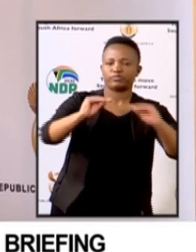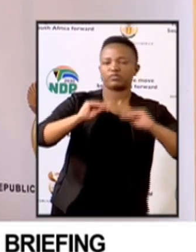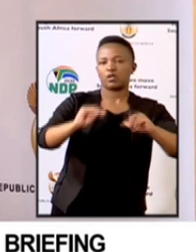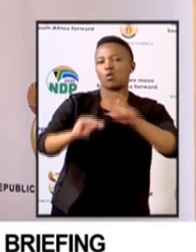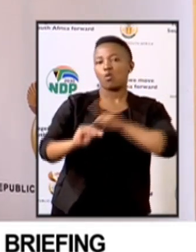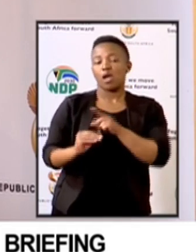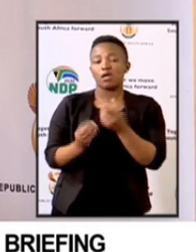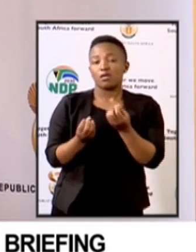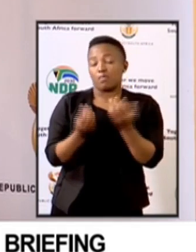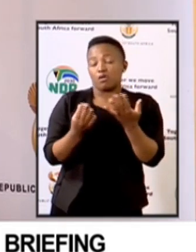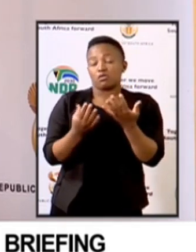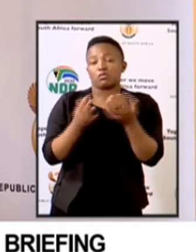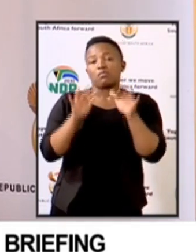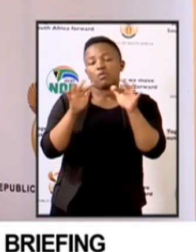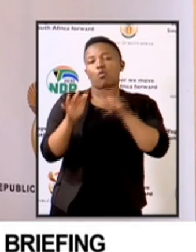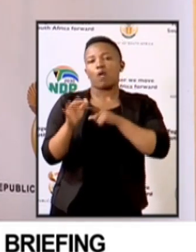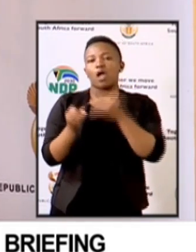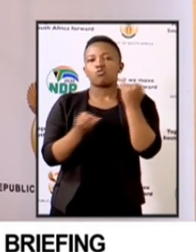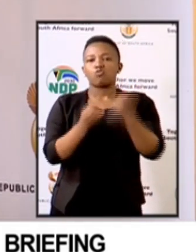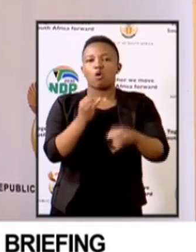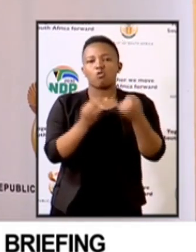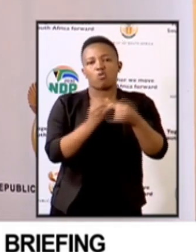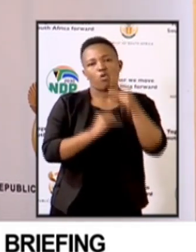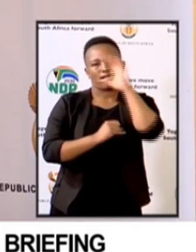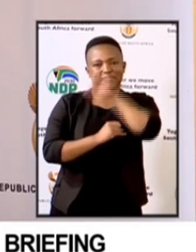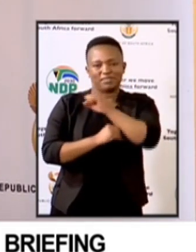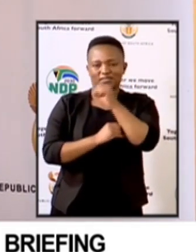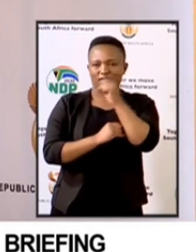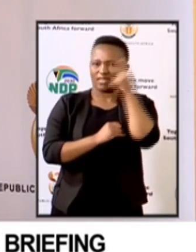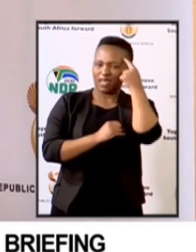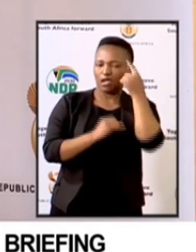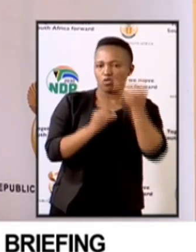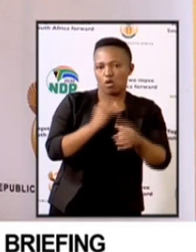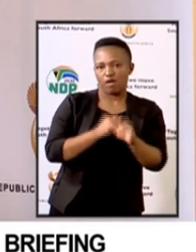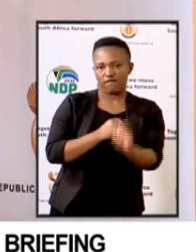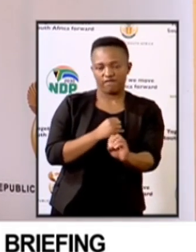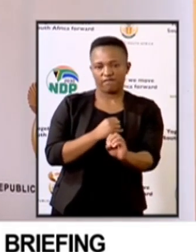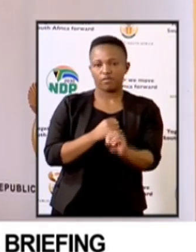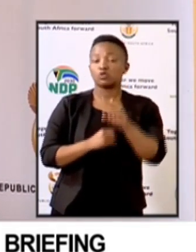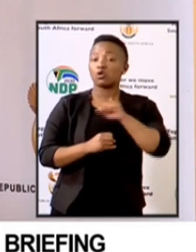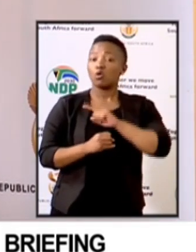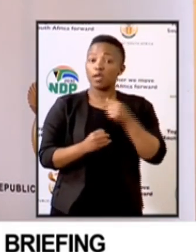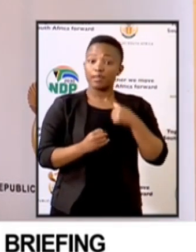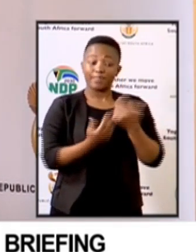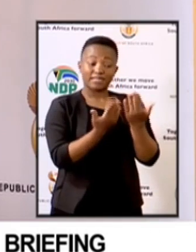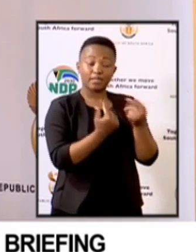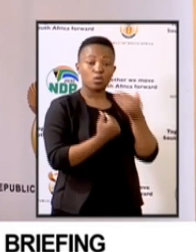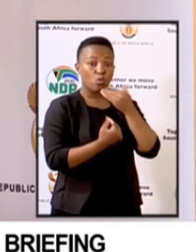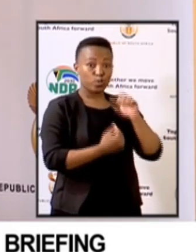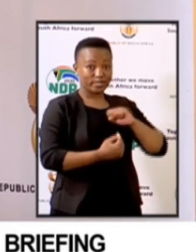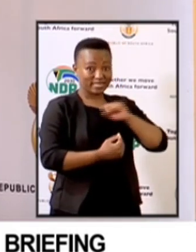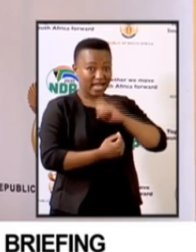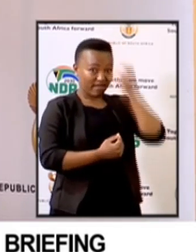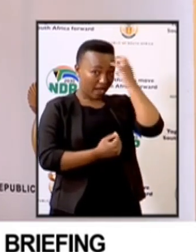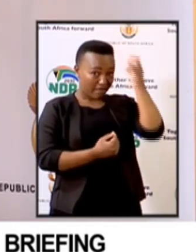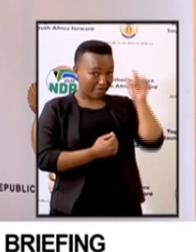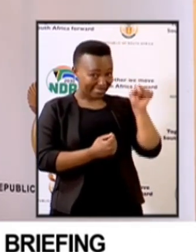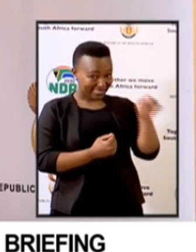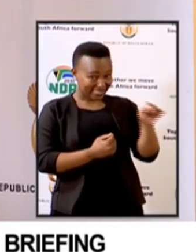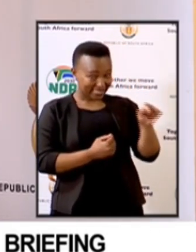assumptions about the disease. So we expect our public servants, among other